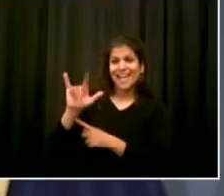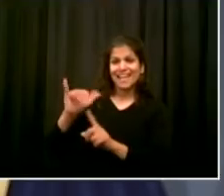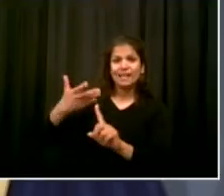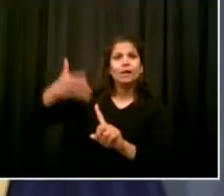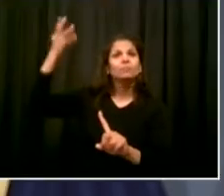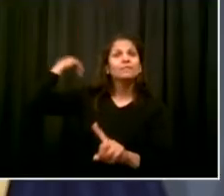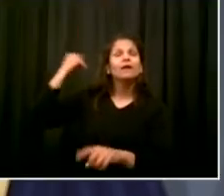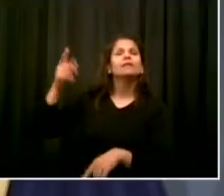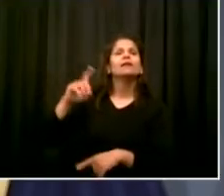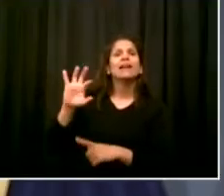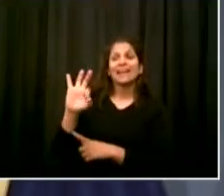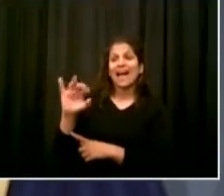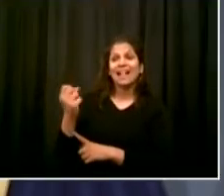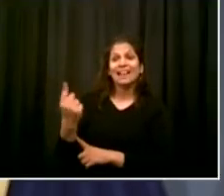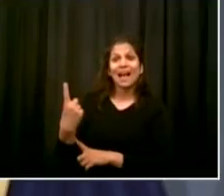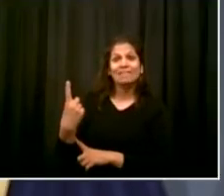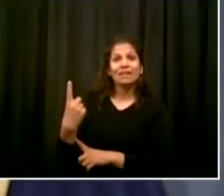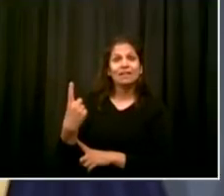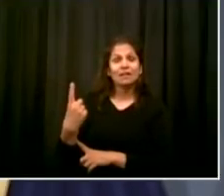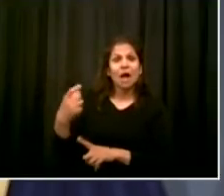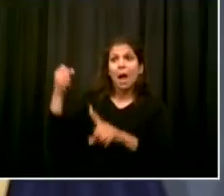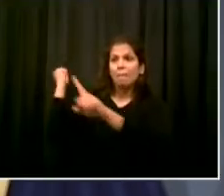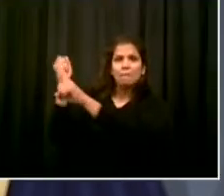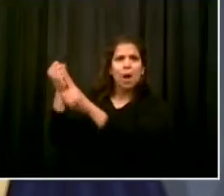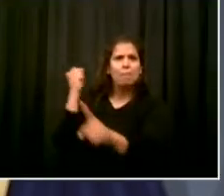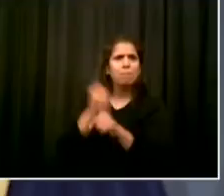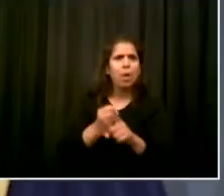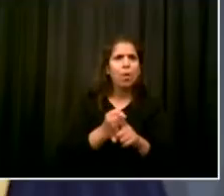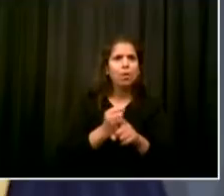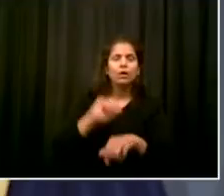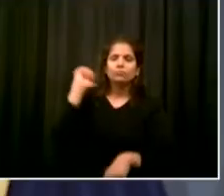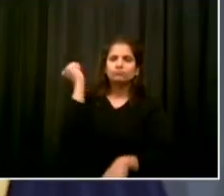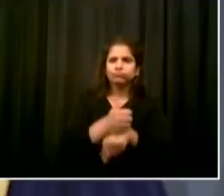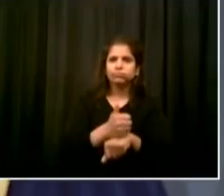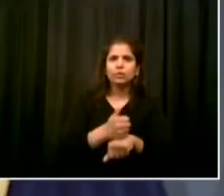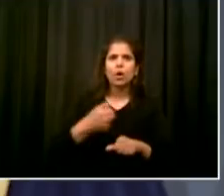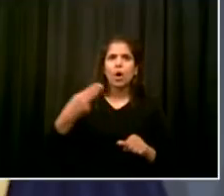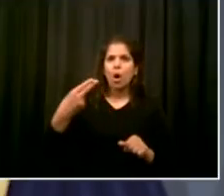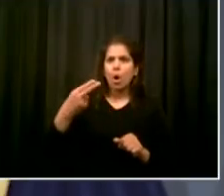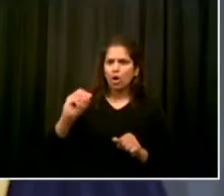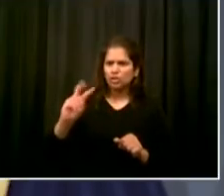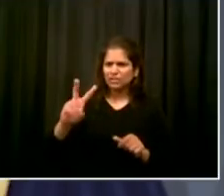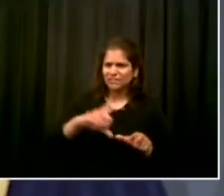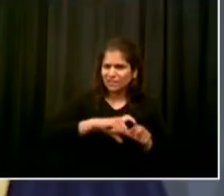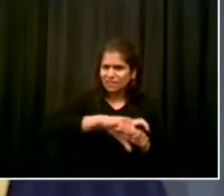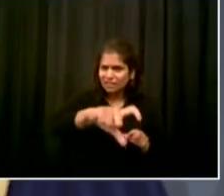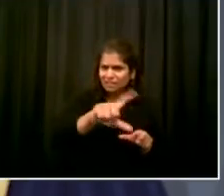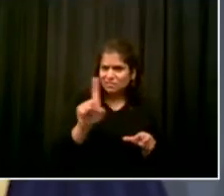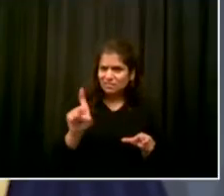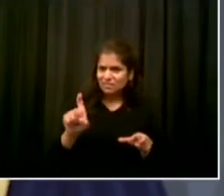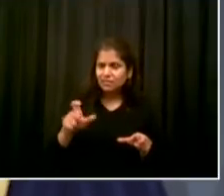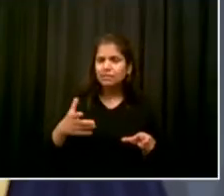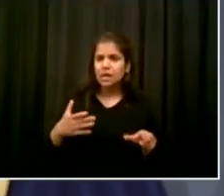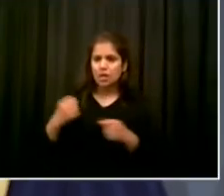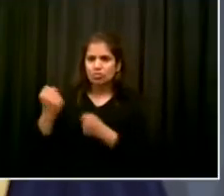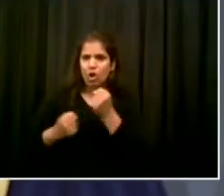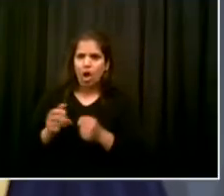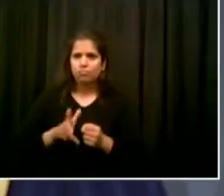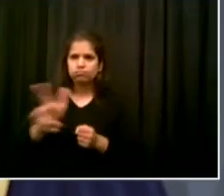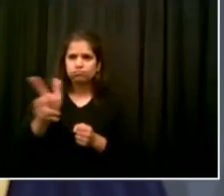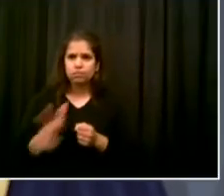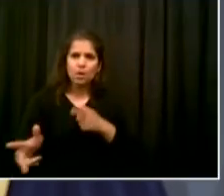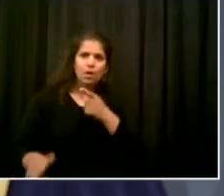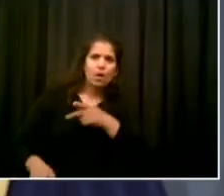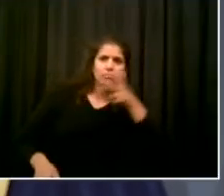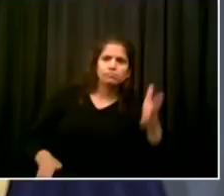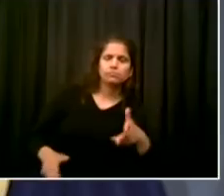on how to get the subway and the buses to be safe and for people to feel comfortable coming back. And obviously you've seen the numbers, people